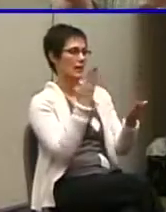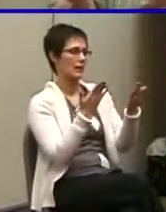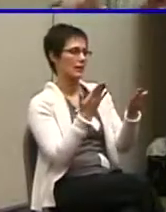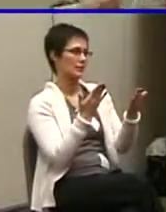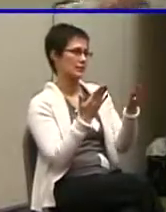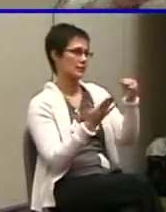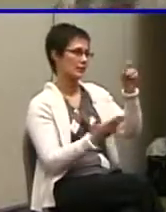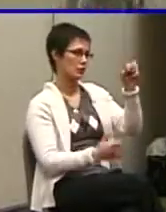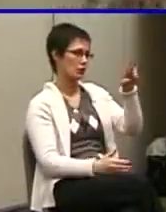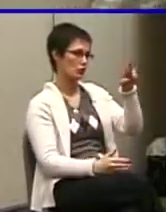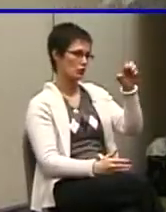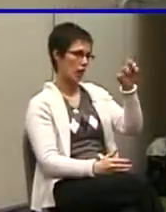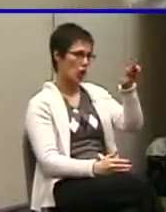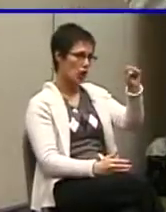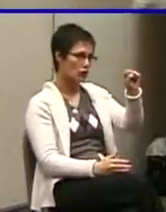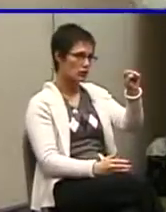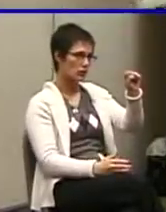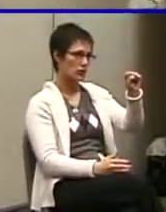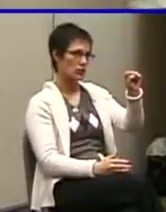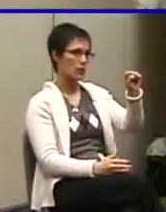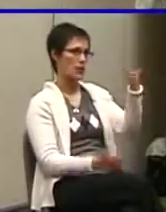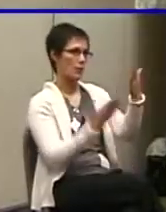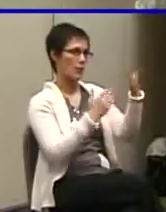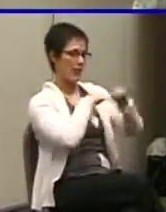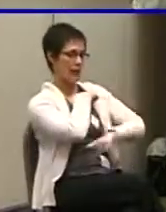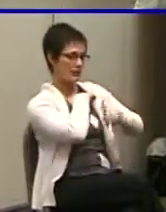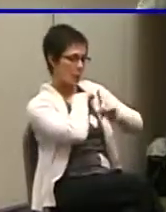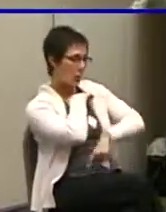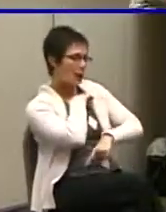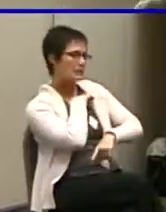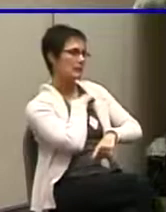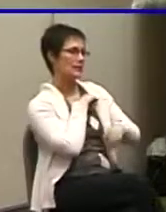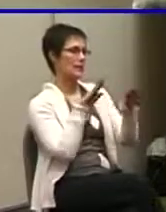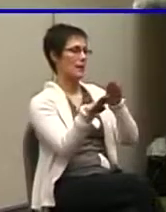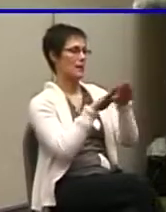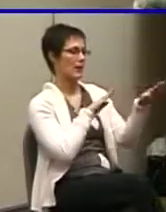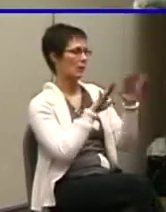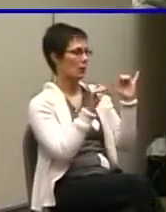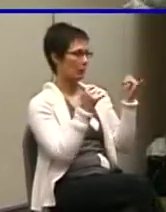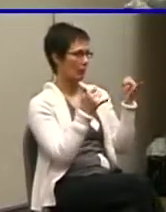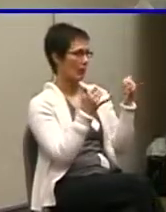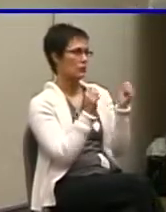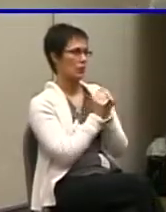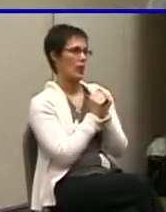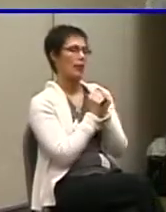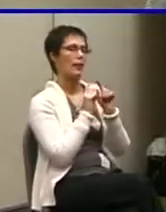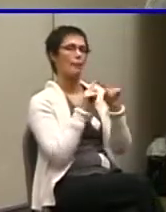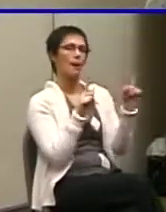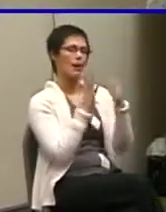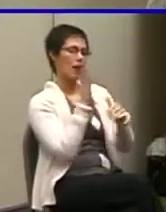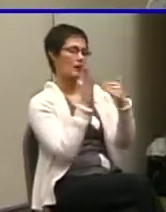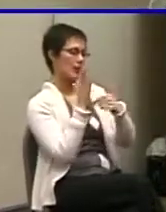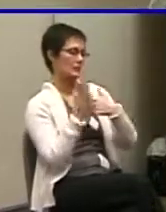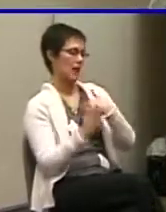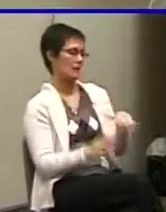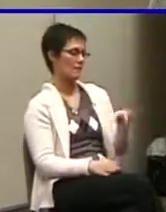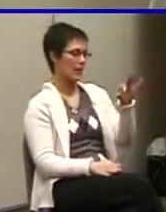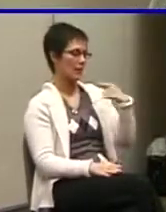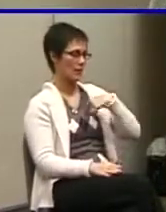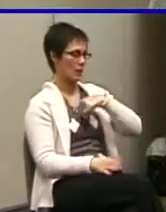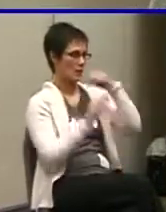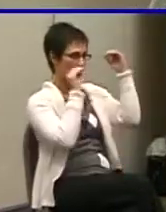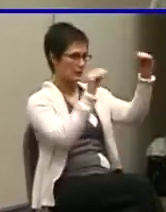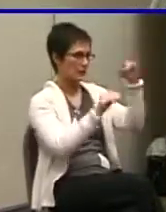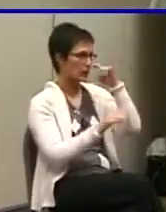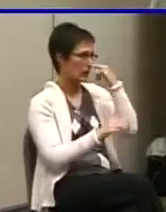be consequences that the behavior plays out. One of the things that I find oftentimes is that we teach kids